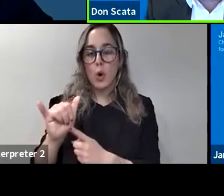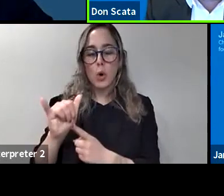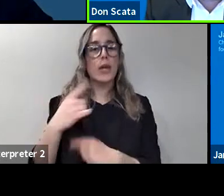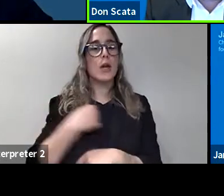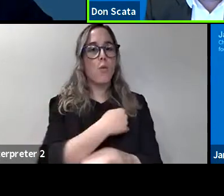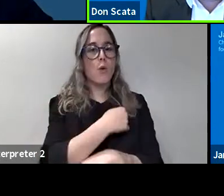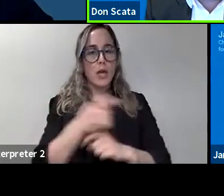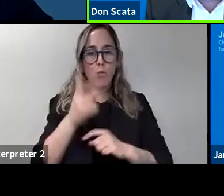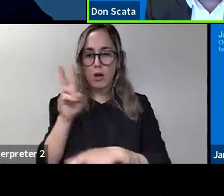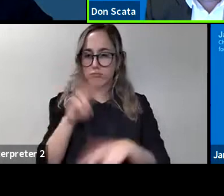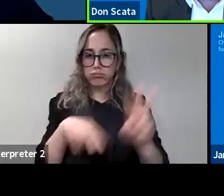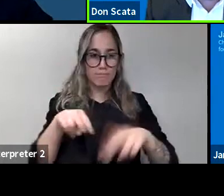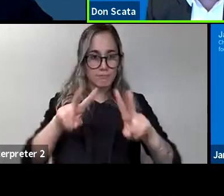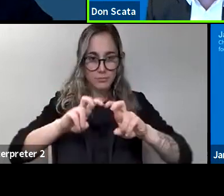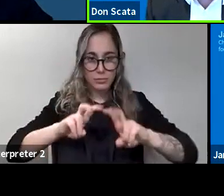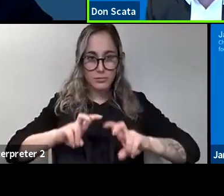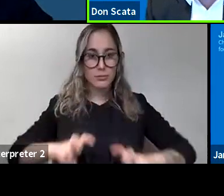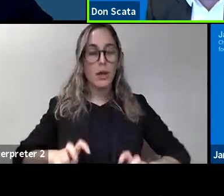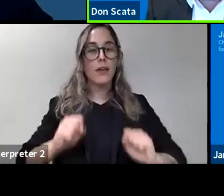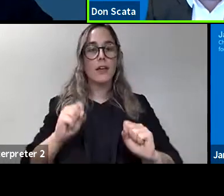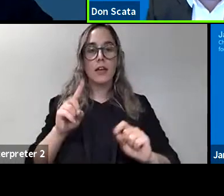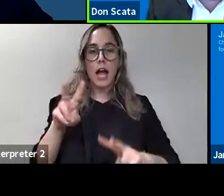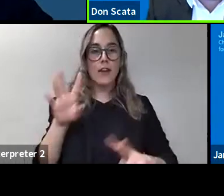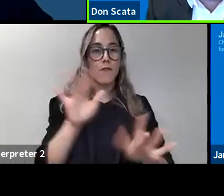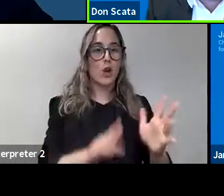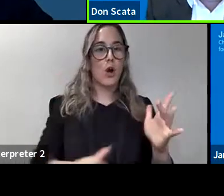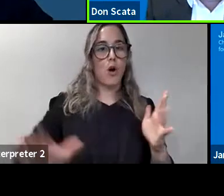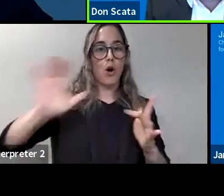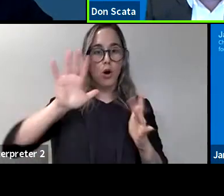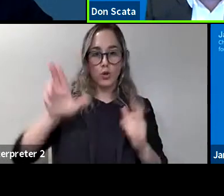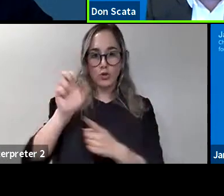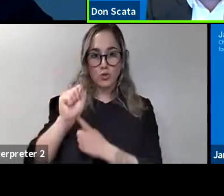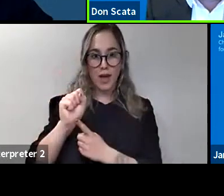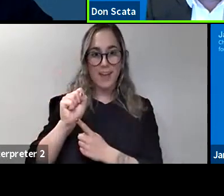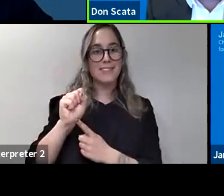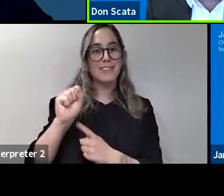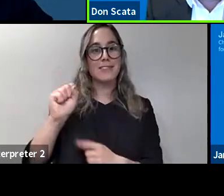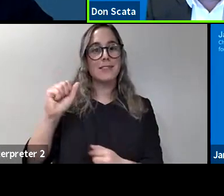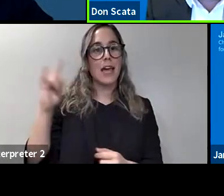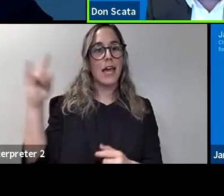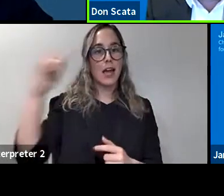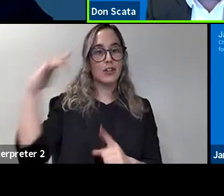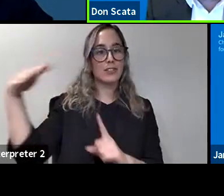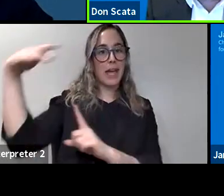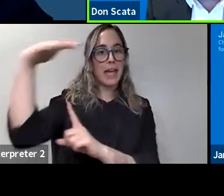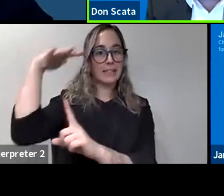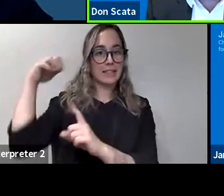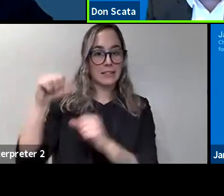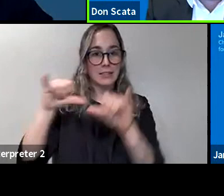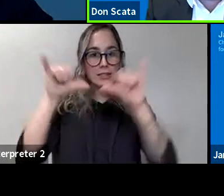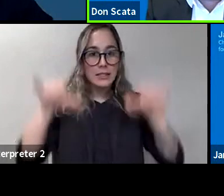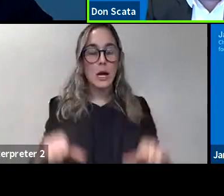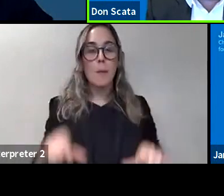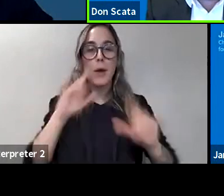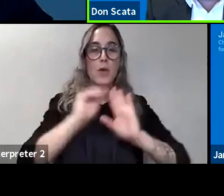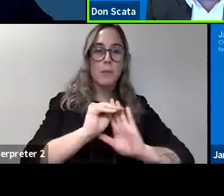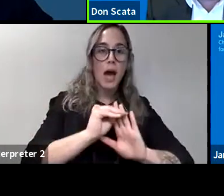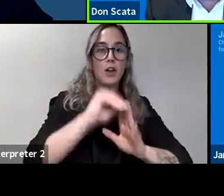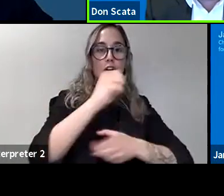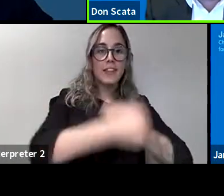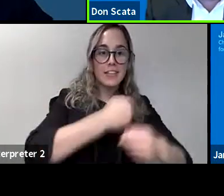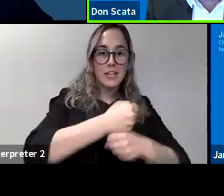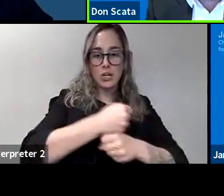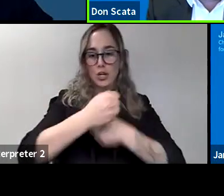at the entire national airspace system and model the year-to-year changes to the number of